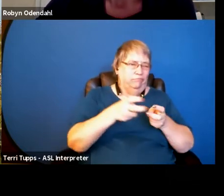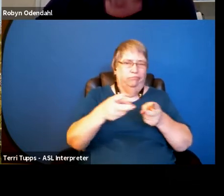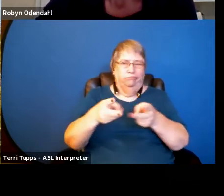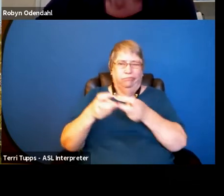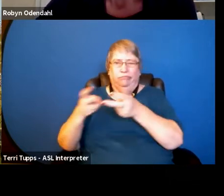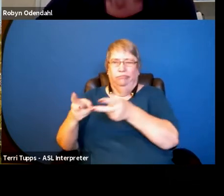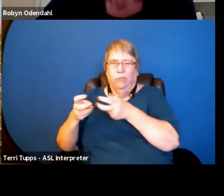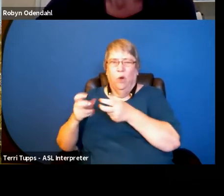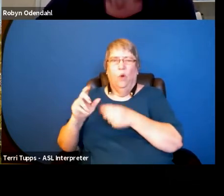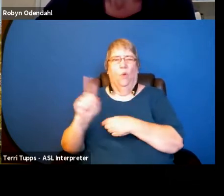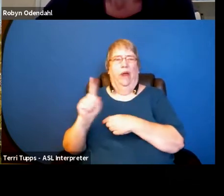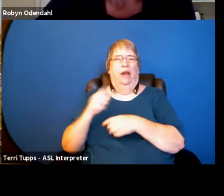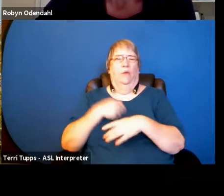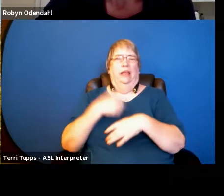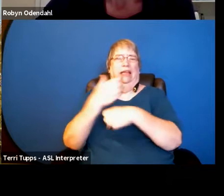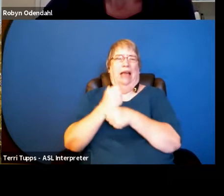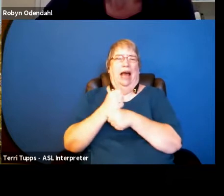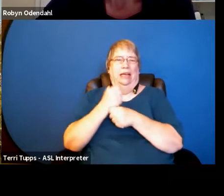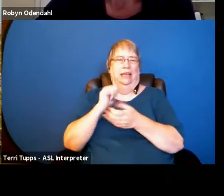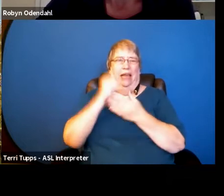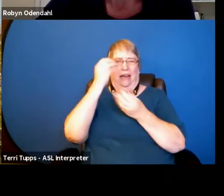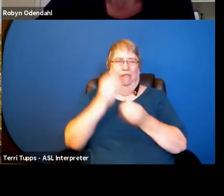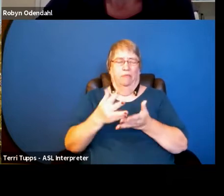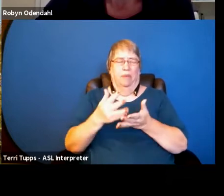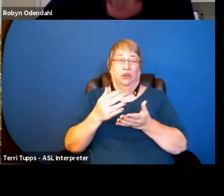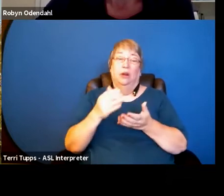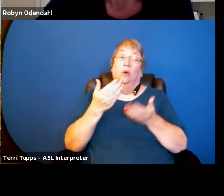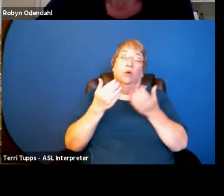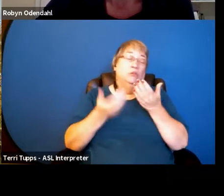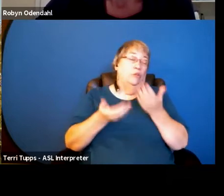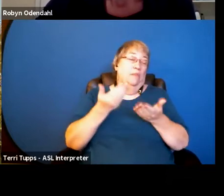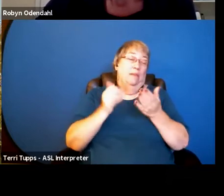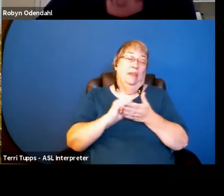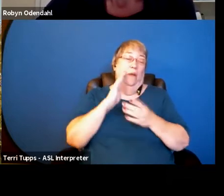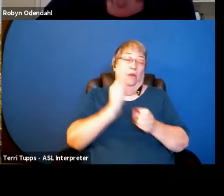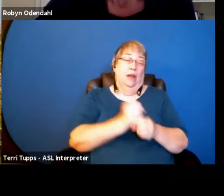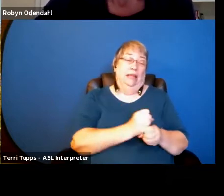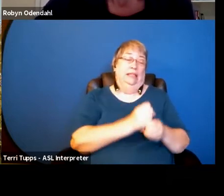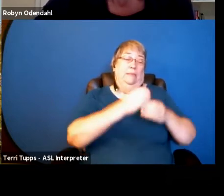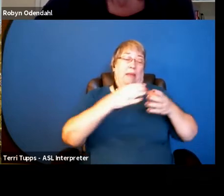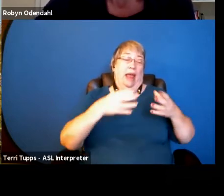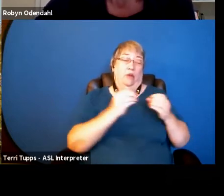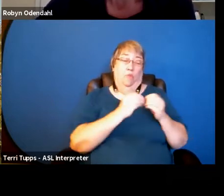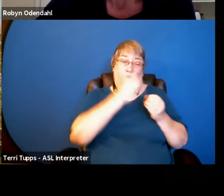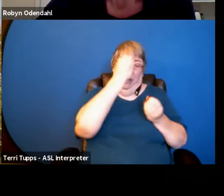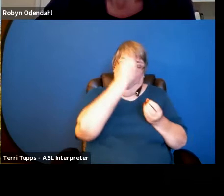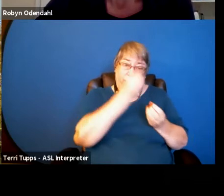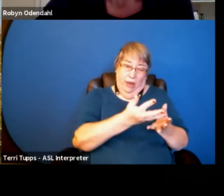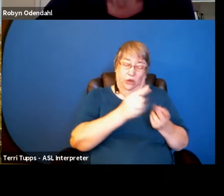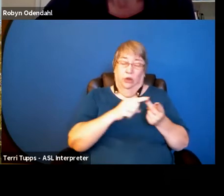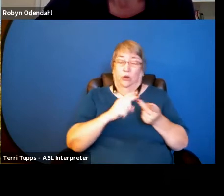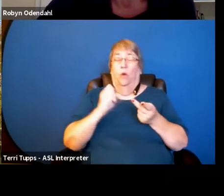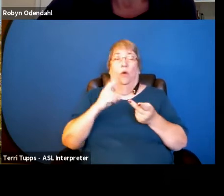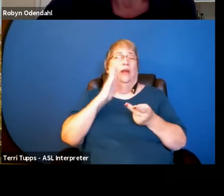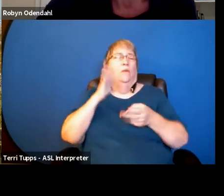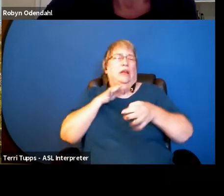to either expand upon or explain or some of the qualitative findings and some of the things